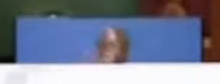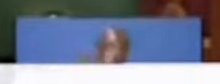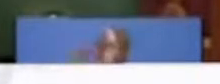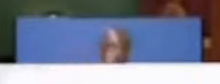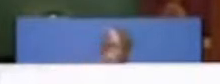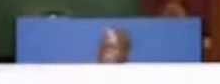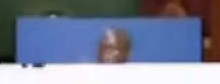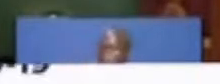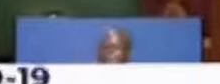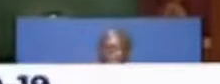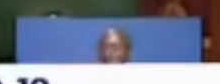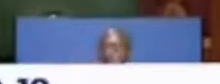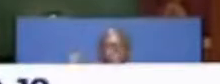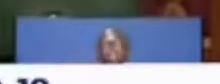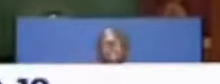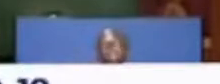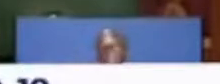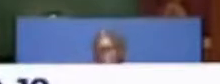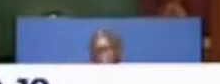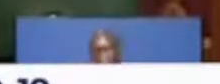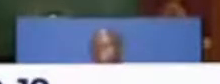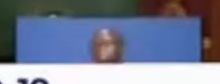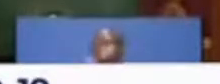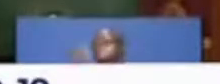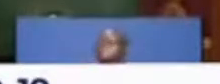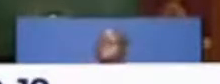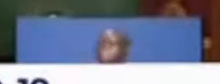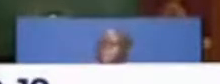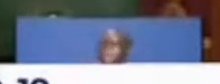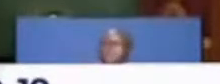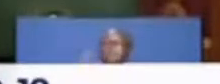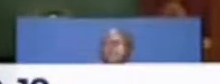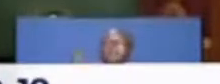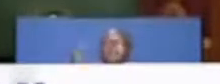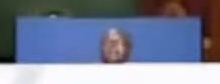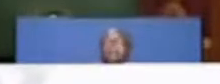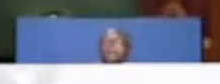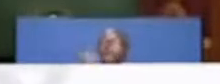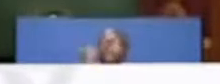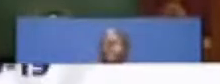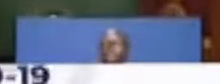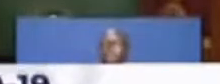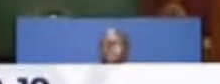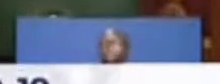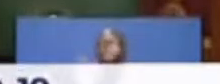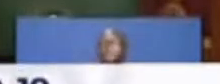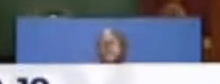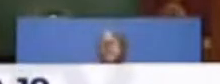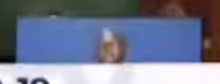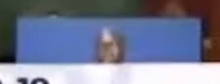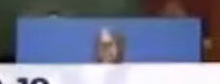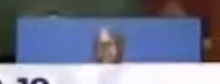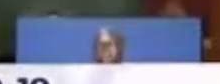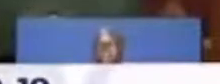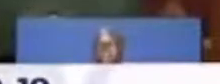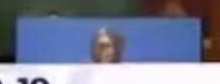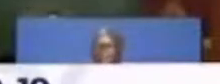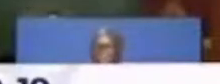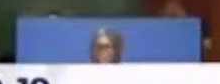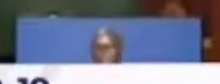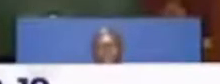these inefficiencies are borne by the Kenyan consumer, which overall makes our economy